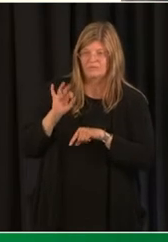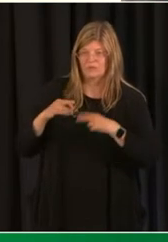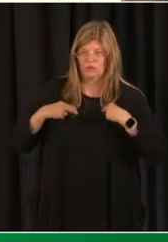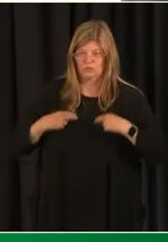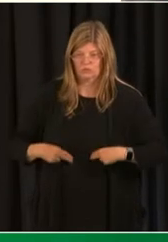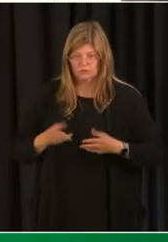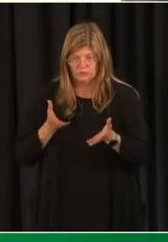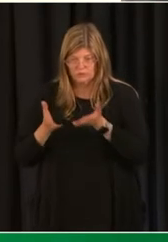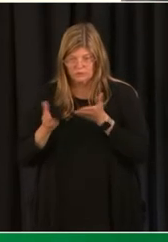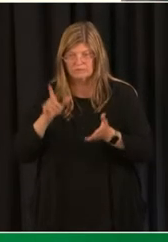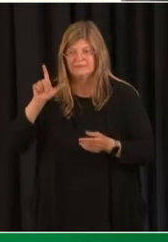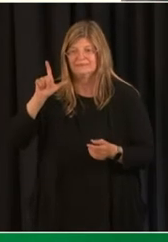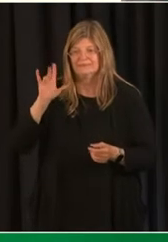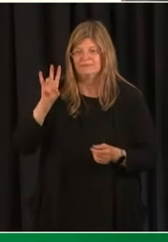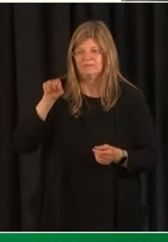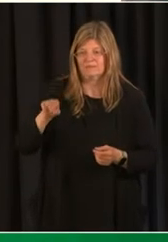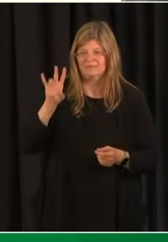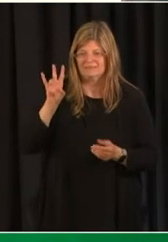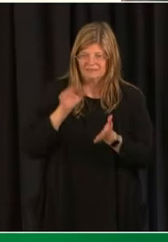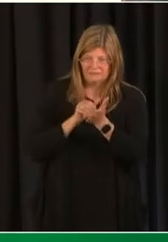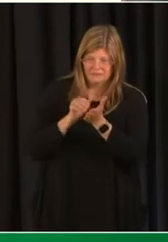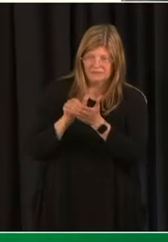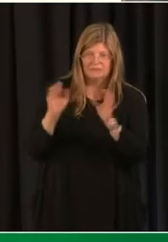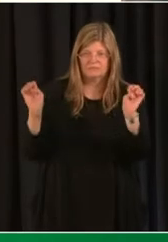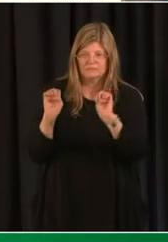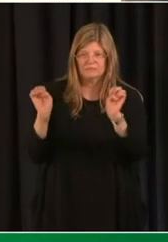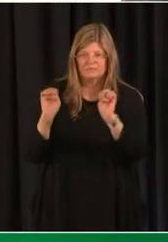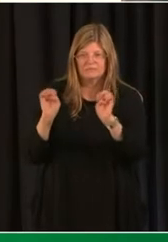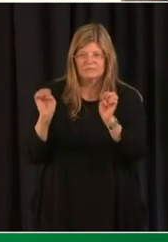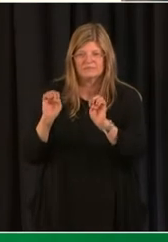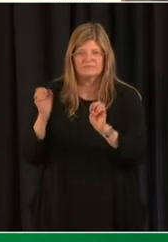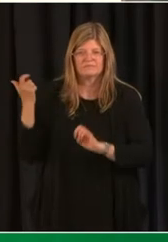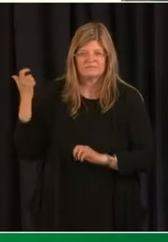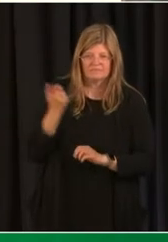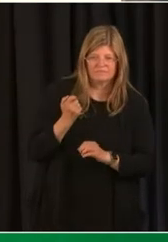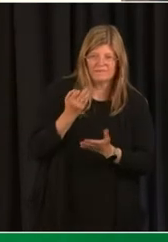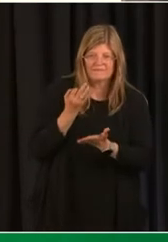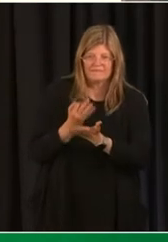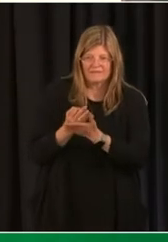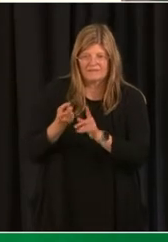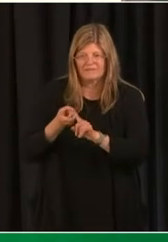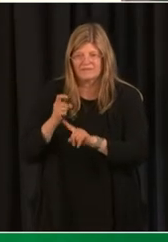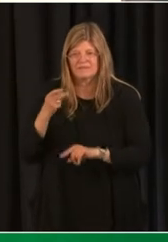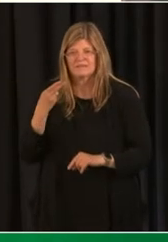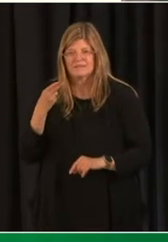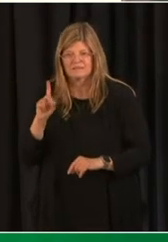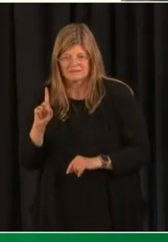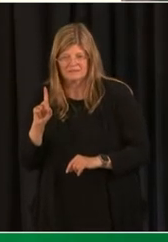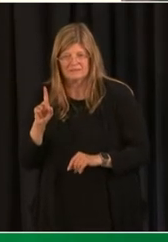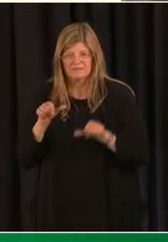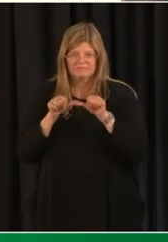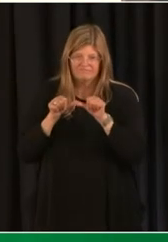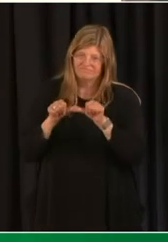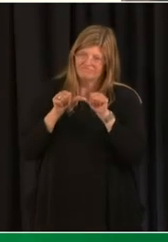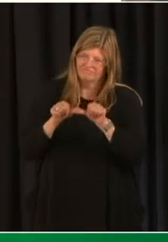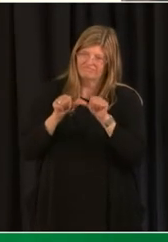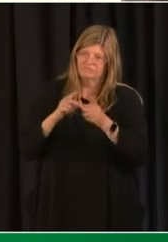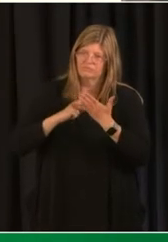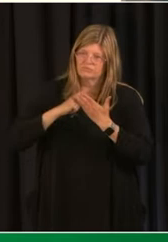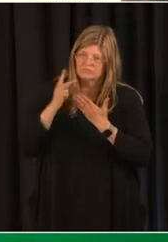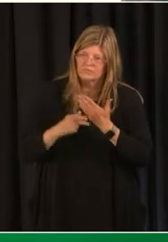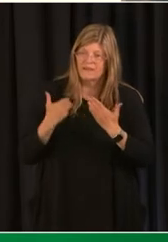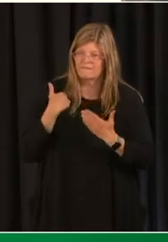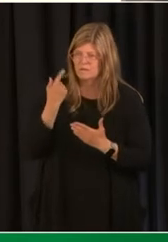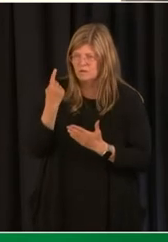had $27.7 million in emergency solutions grants funding from HUD. That's an ongoing program. We had